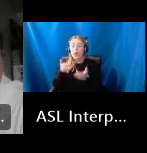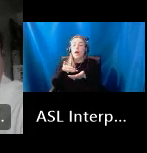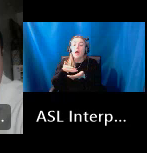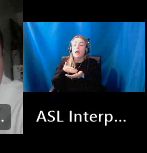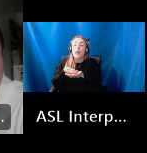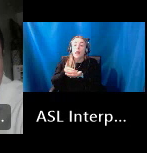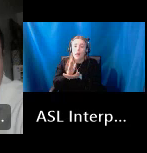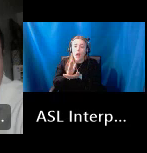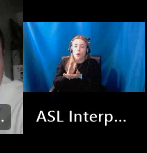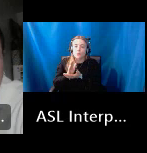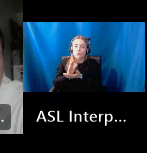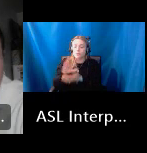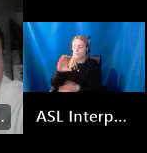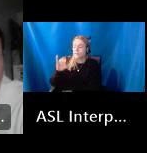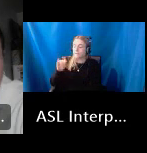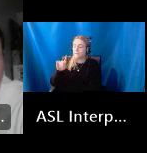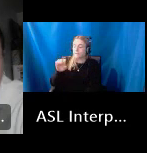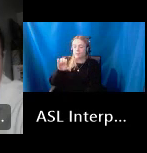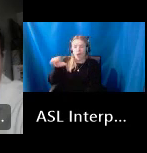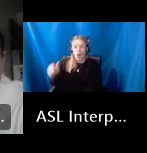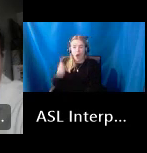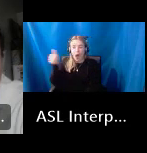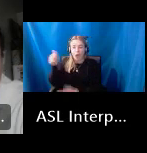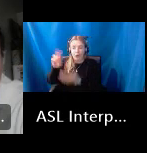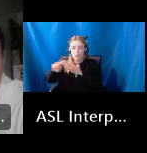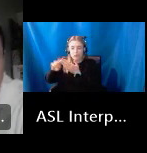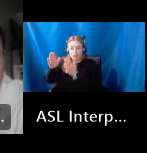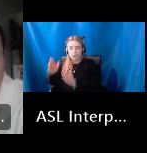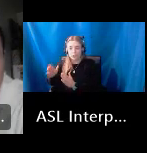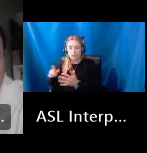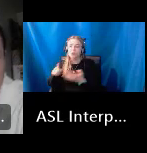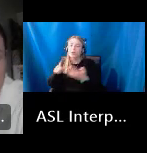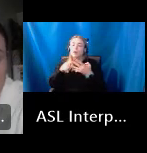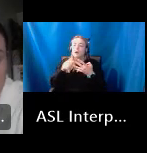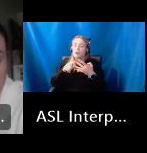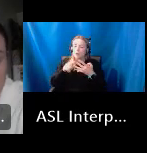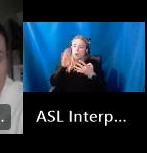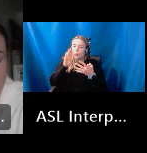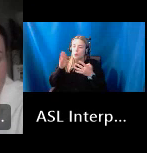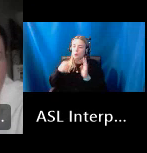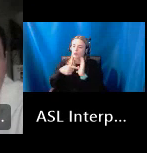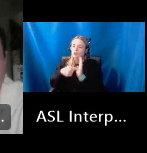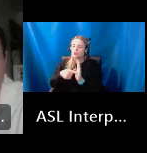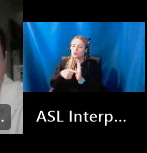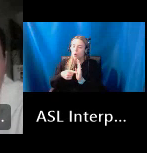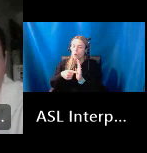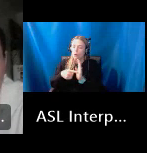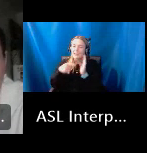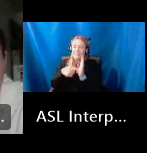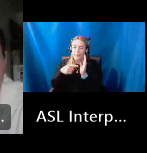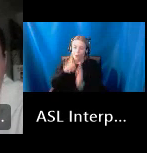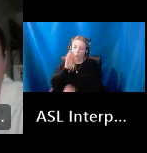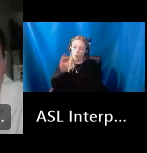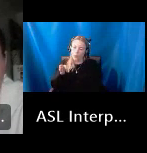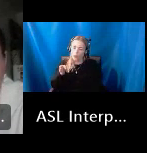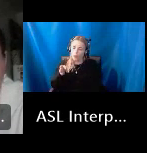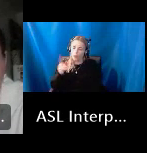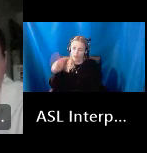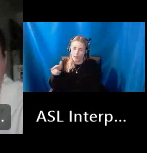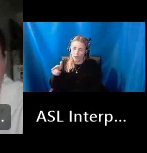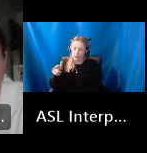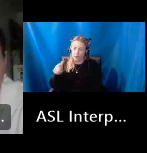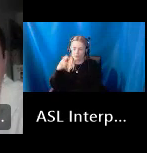in the particular field of study. I will show you an example of my lit review that I did when I did my PhD. I'll show you what that